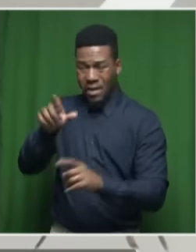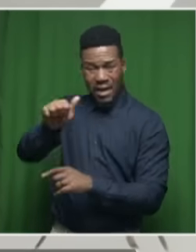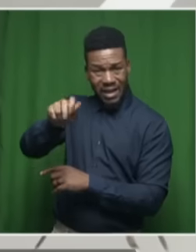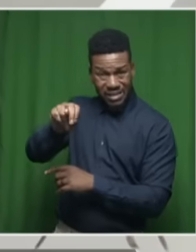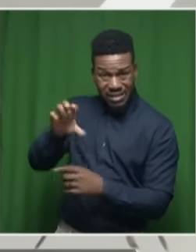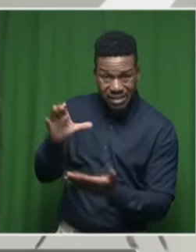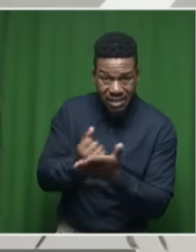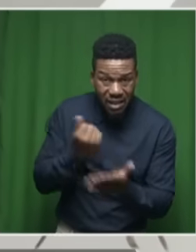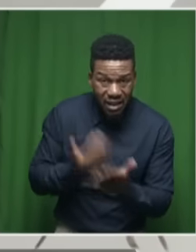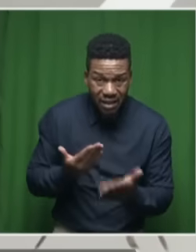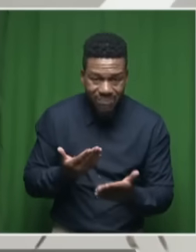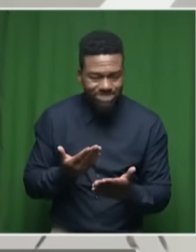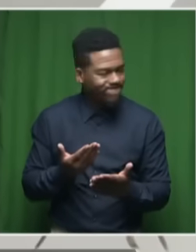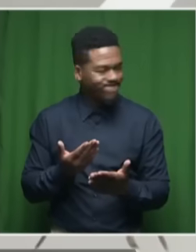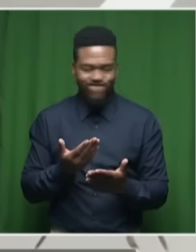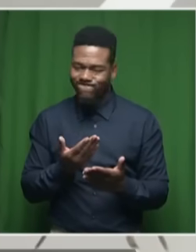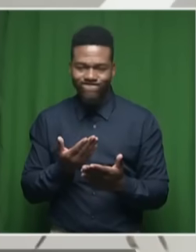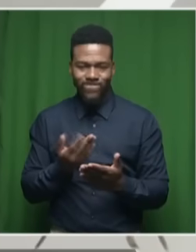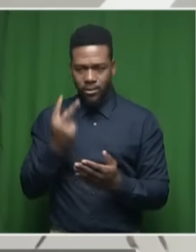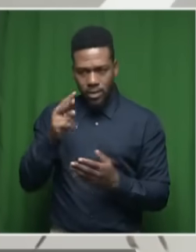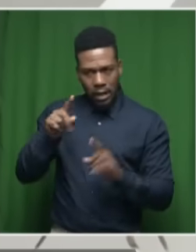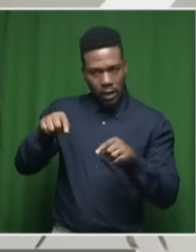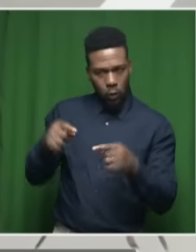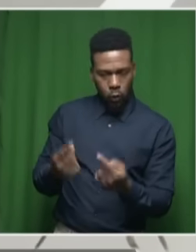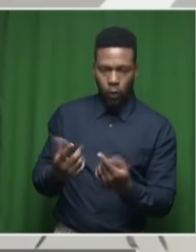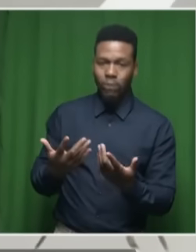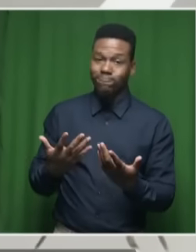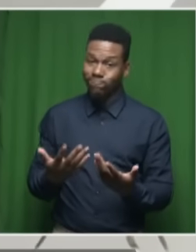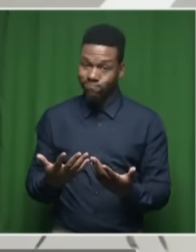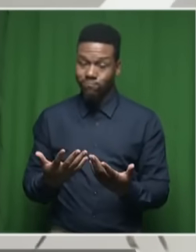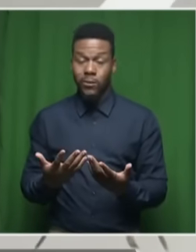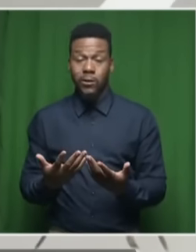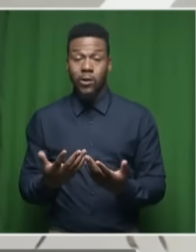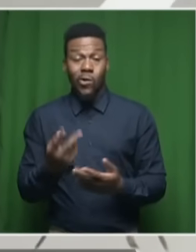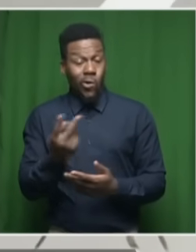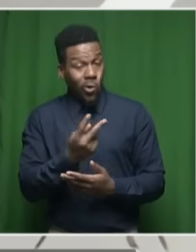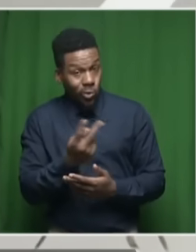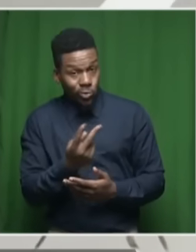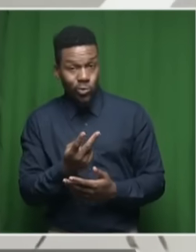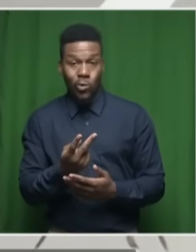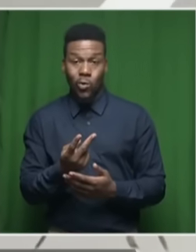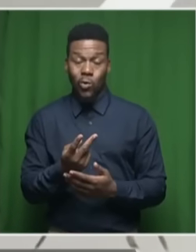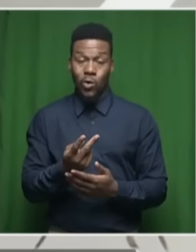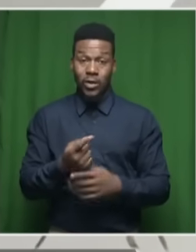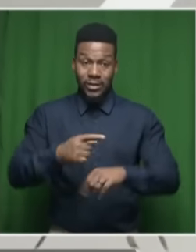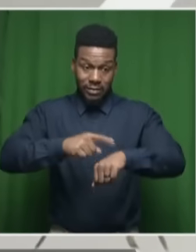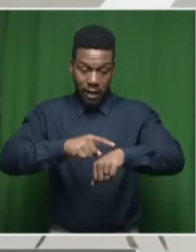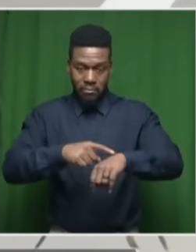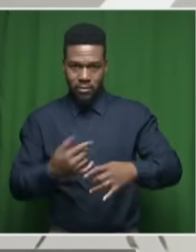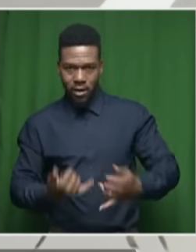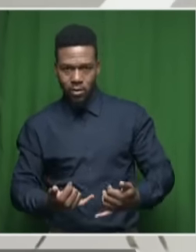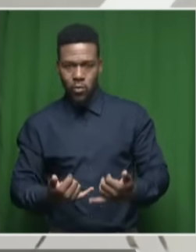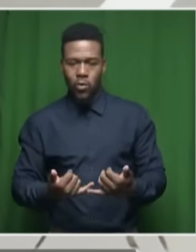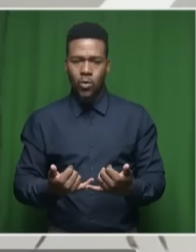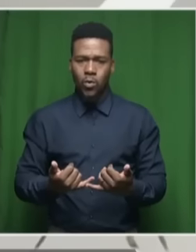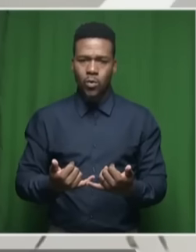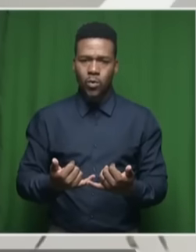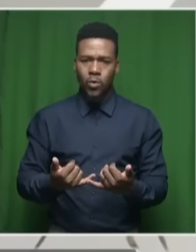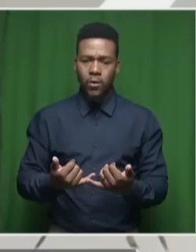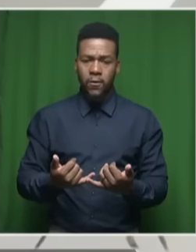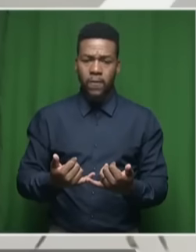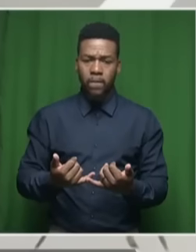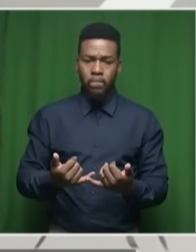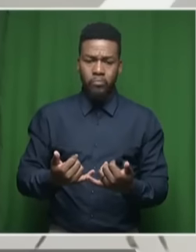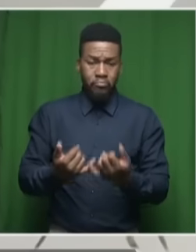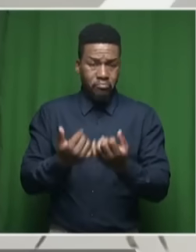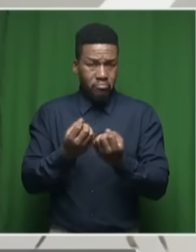can be able to make a difference in the political setup. It is also coming at a time when you have got a lot